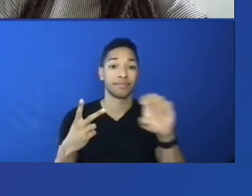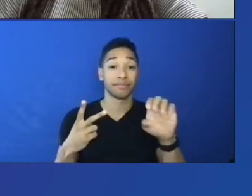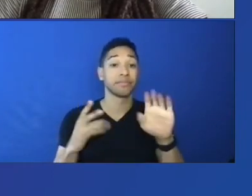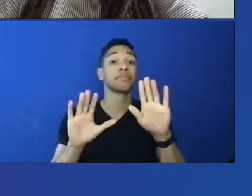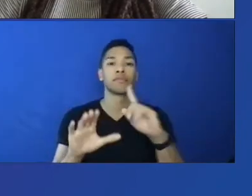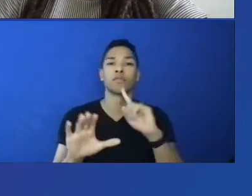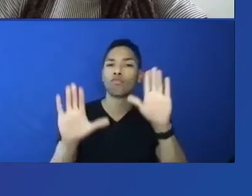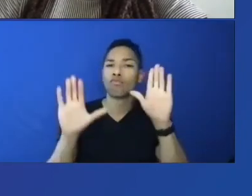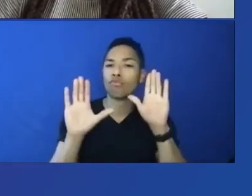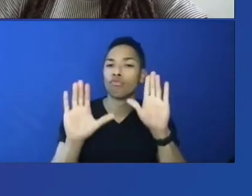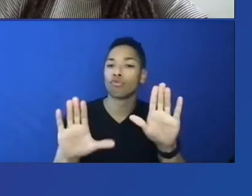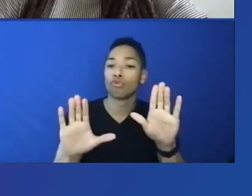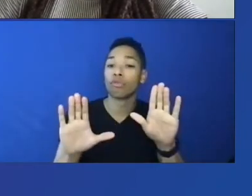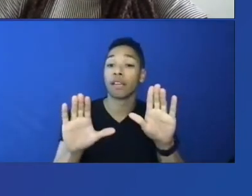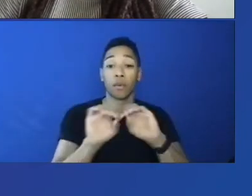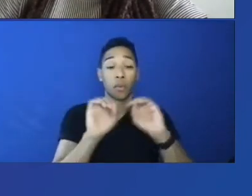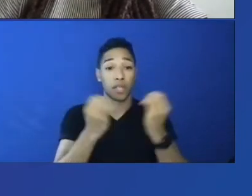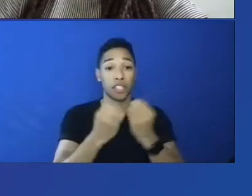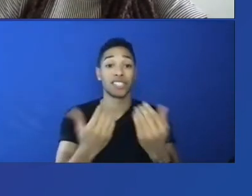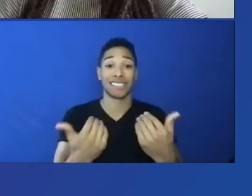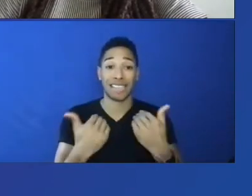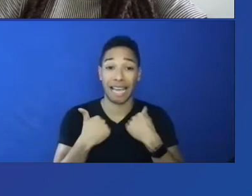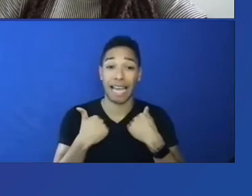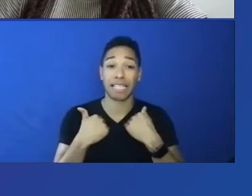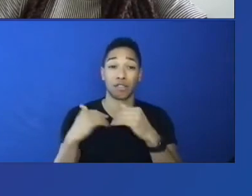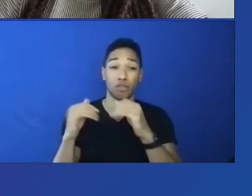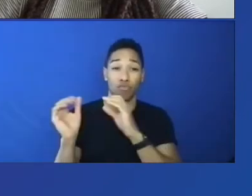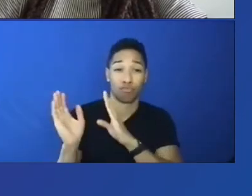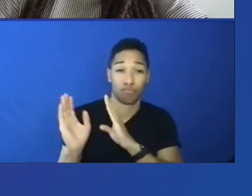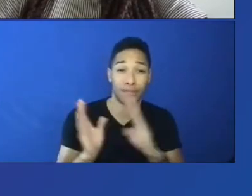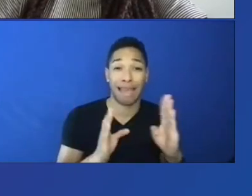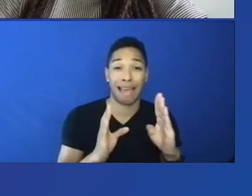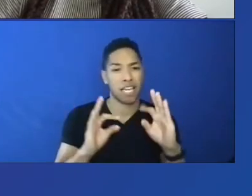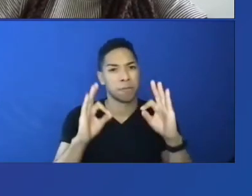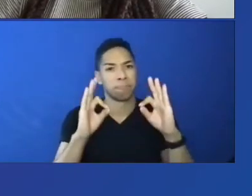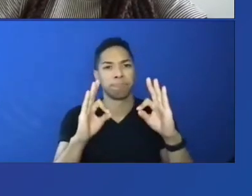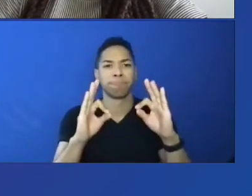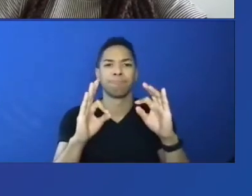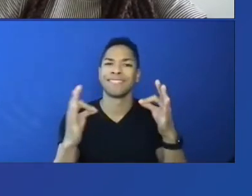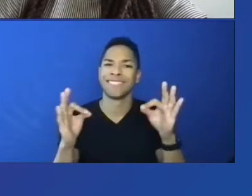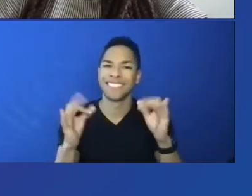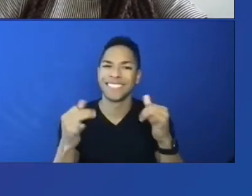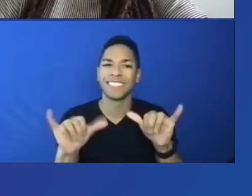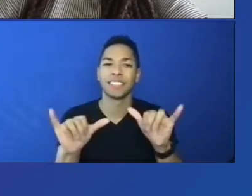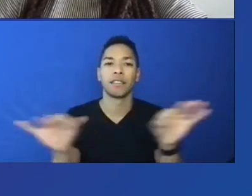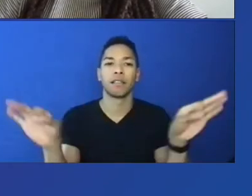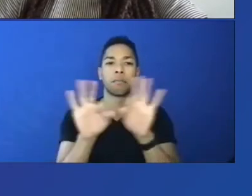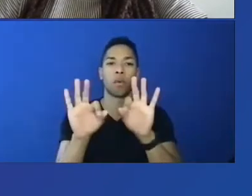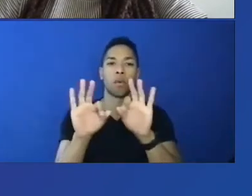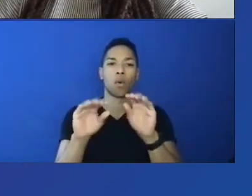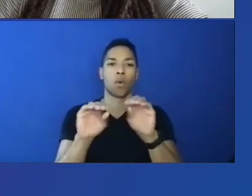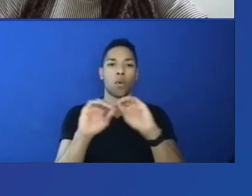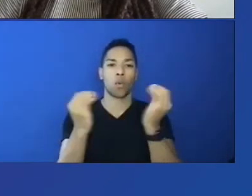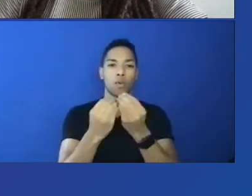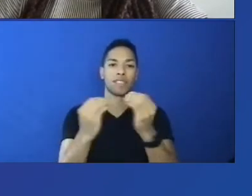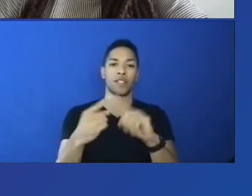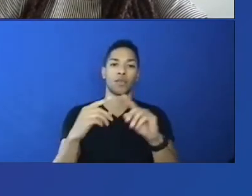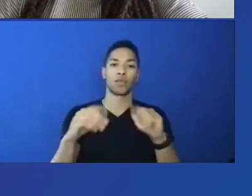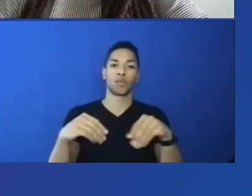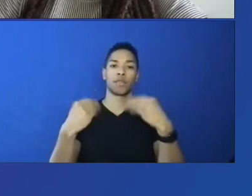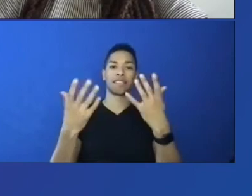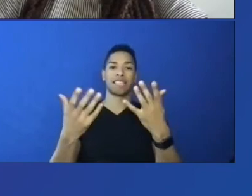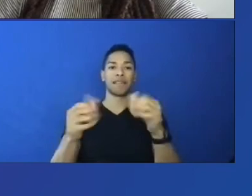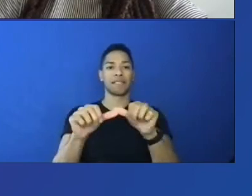an organization does have a strategic plan, it is important for the organization to give space to that